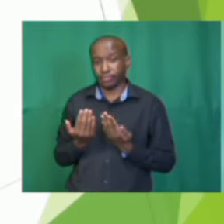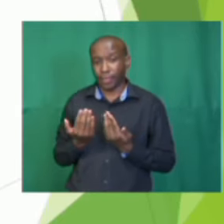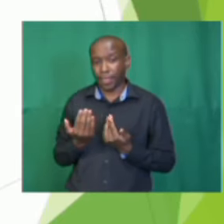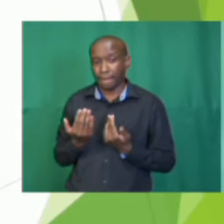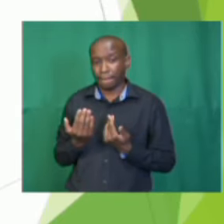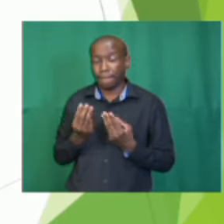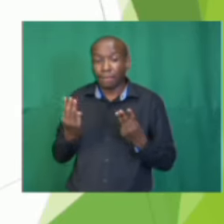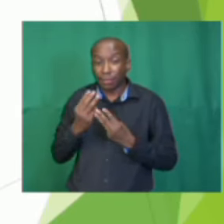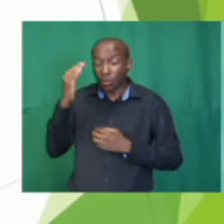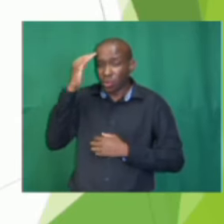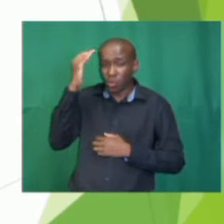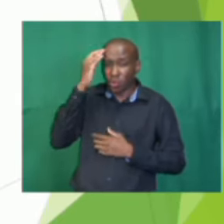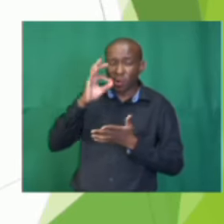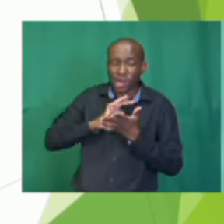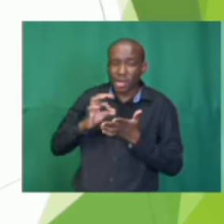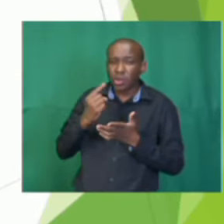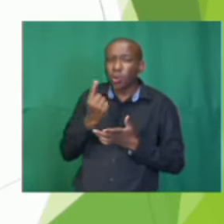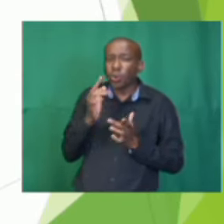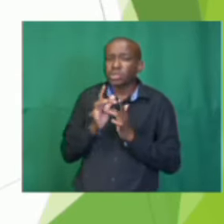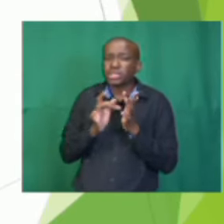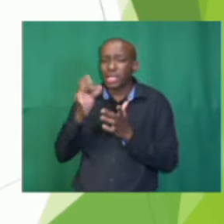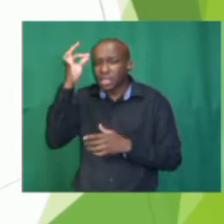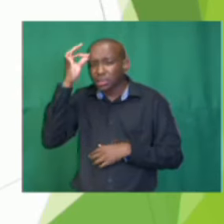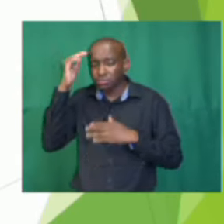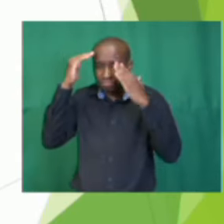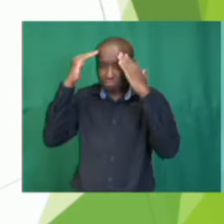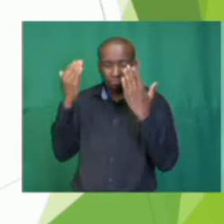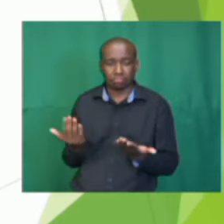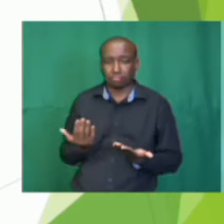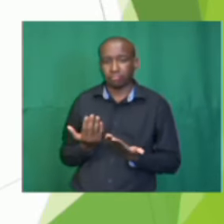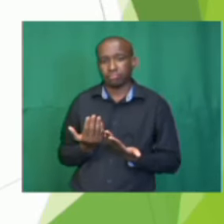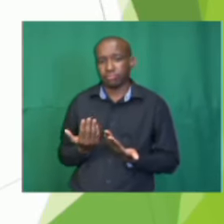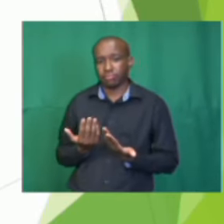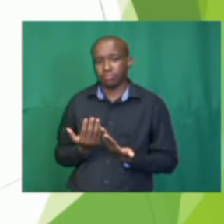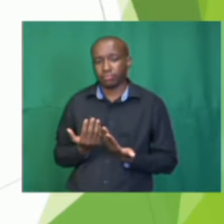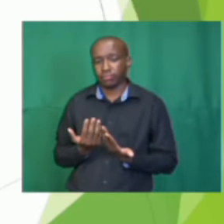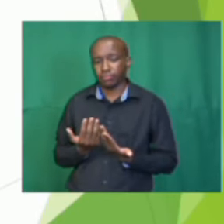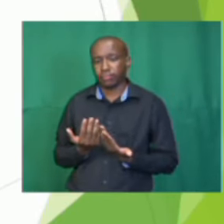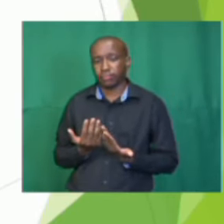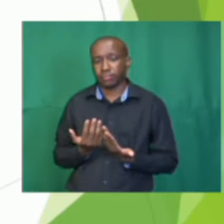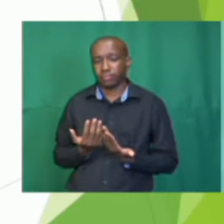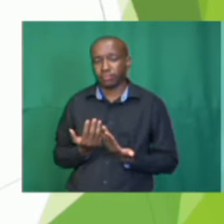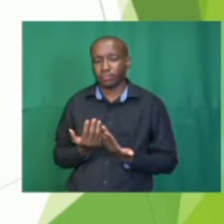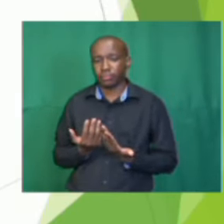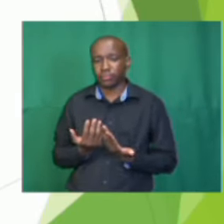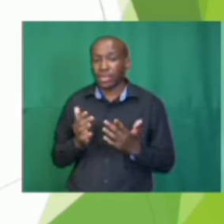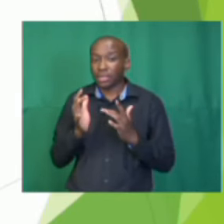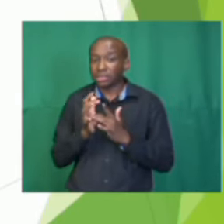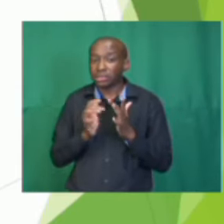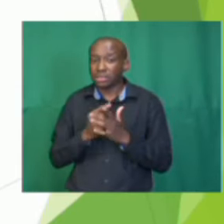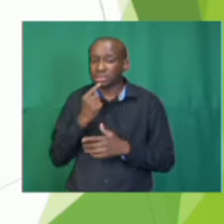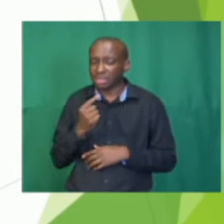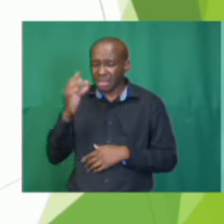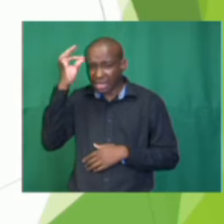did not know that Jesus Christ was king. And nobody has ever said that Jesus Christ was king.